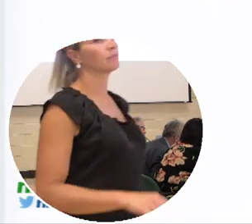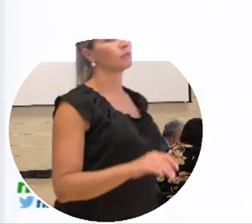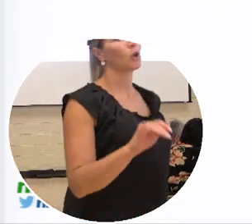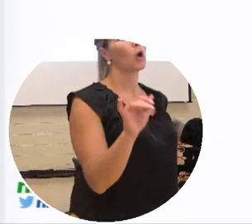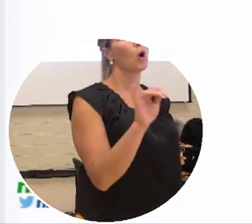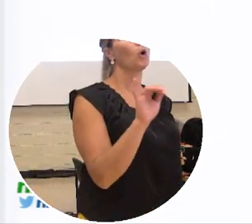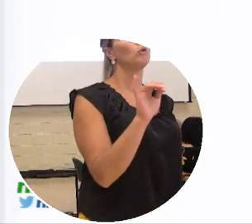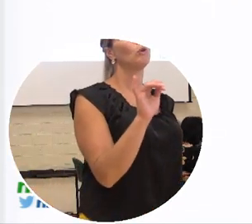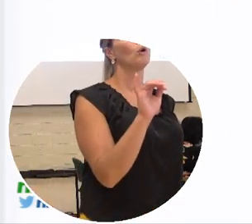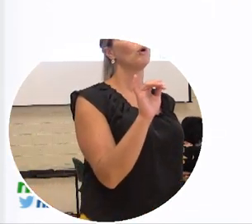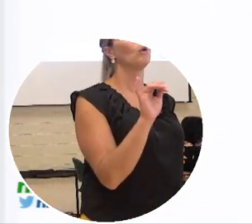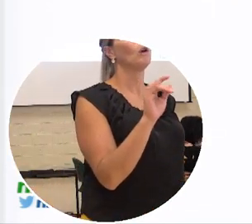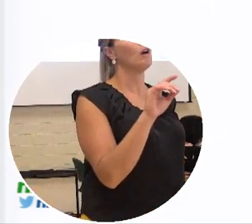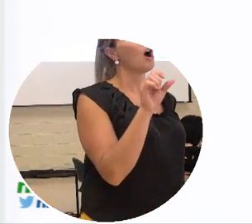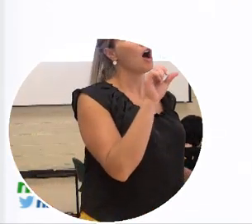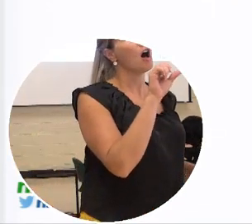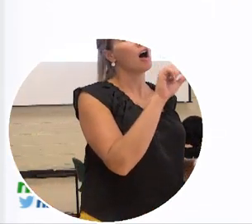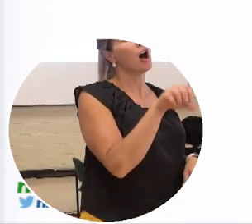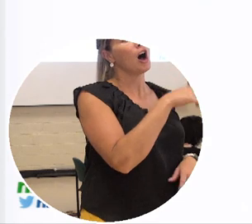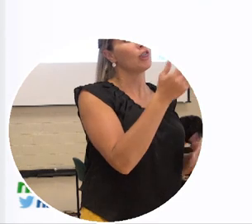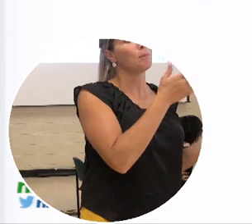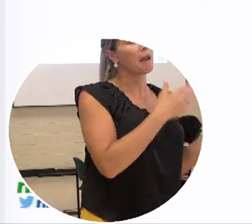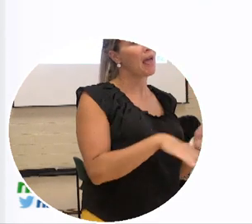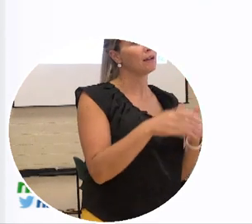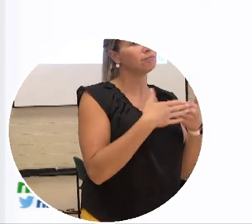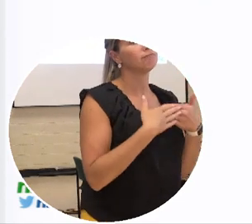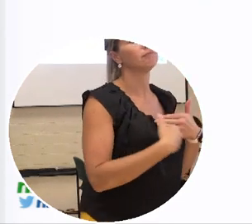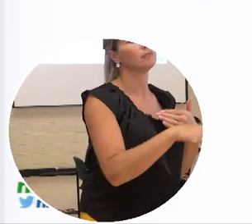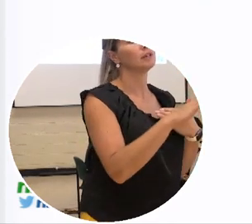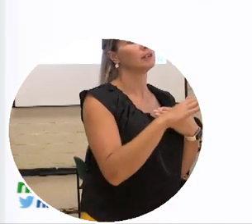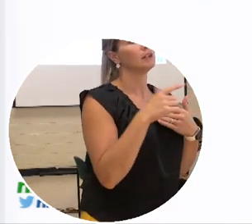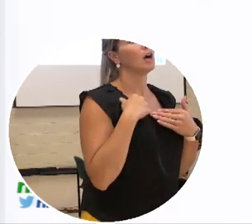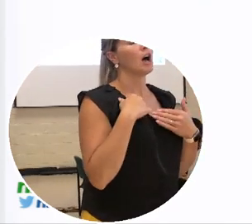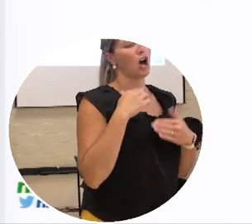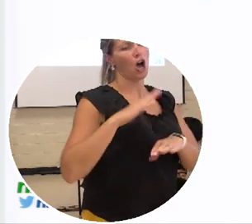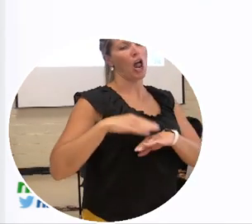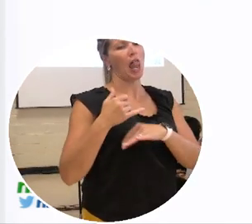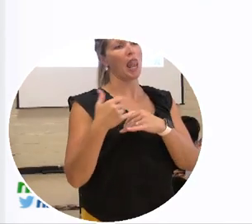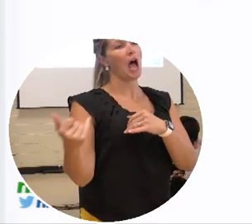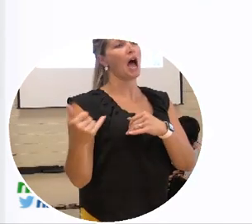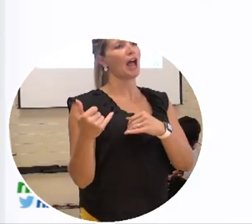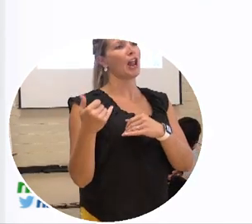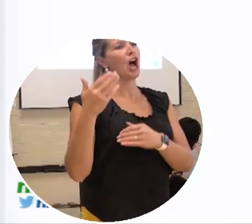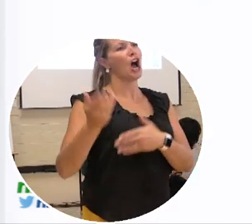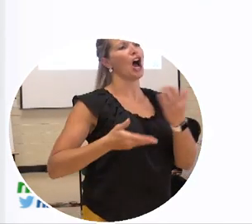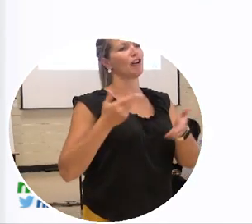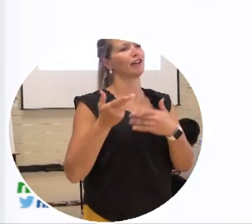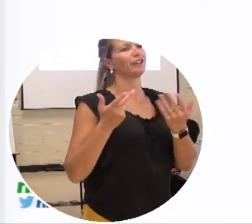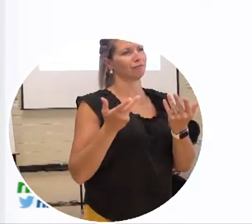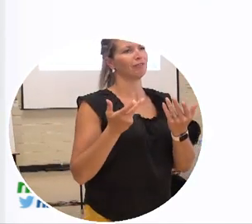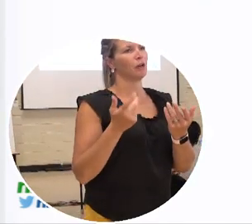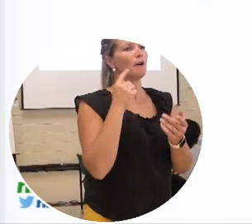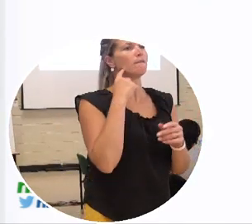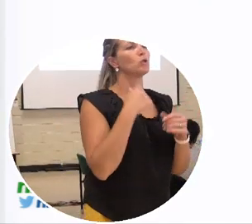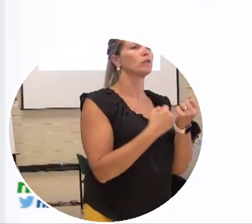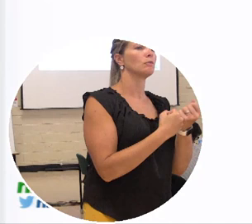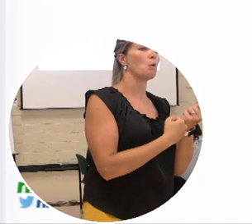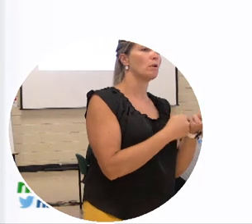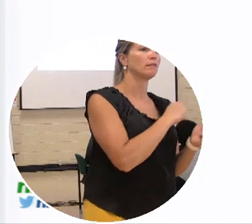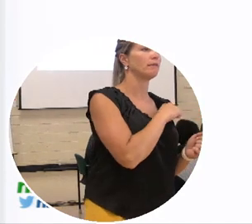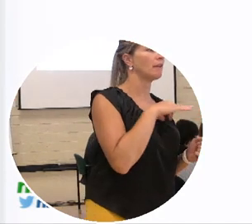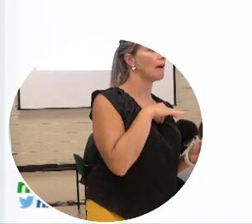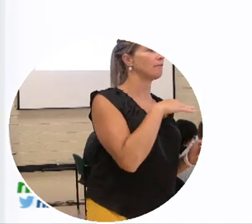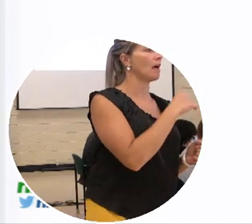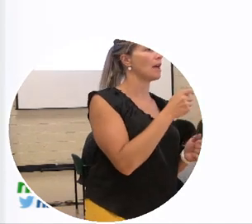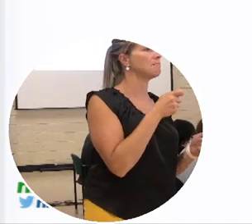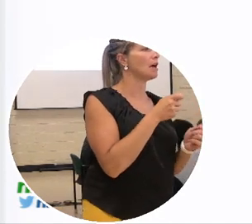another strategic plan highlight around organizational effectiveness, online hiring package. For support staff and management. We did it